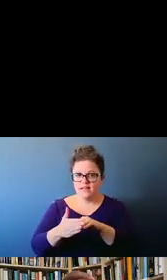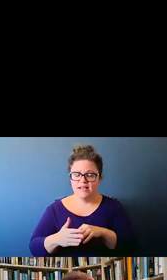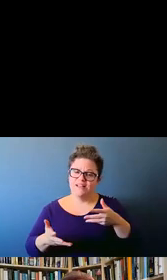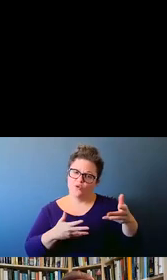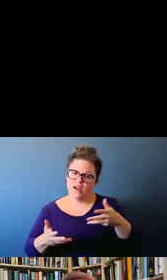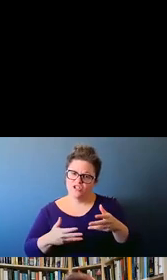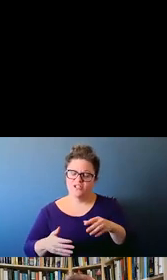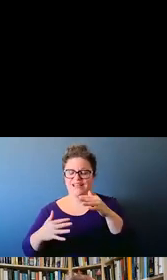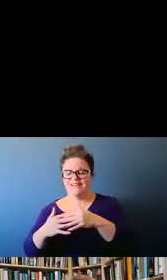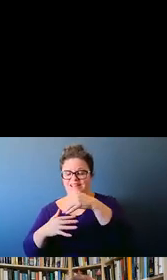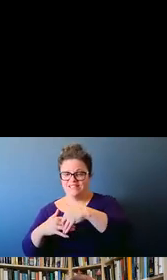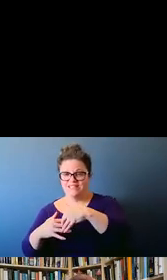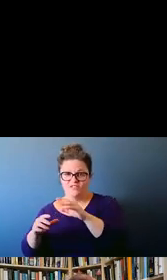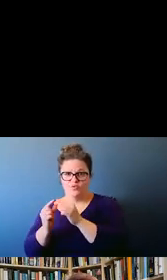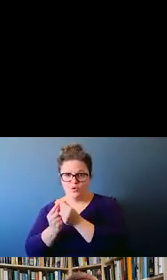the law in Canada